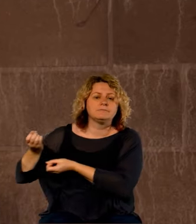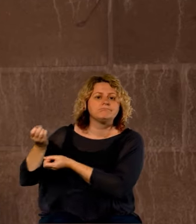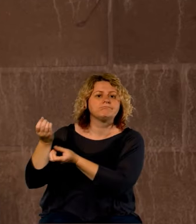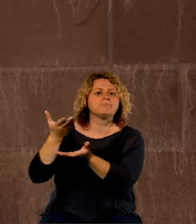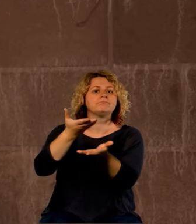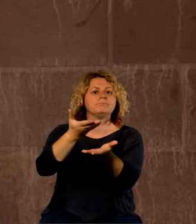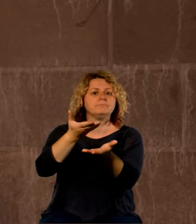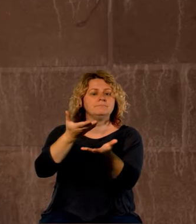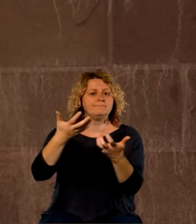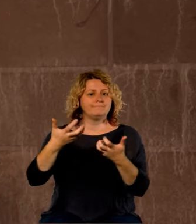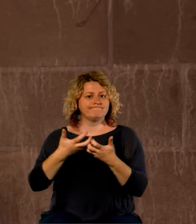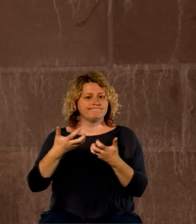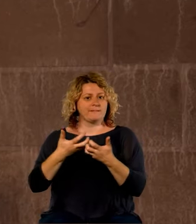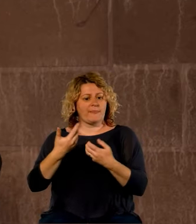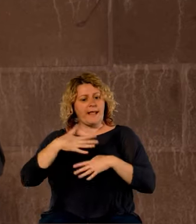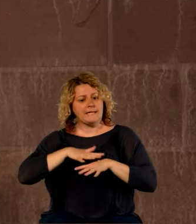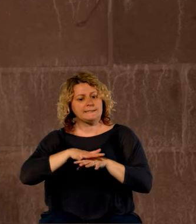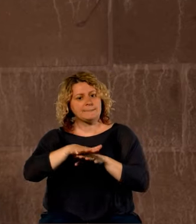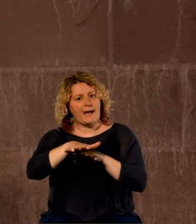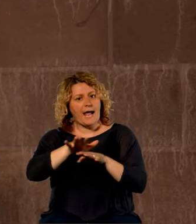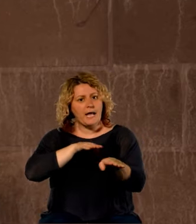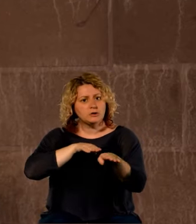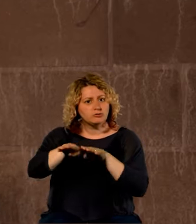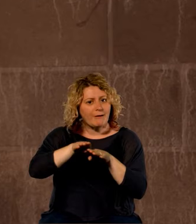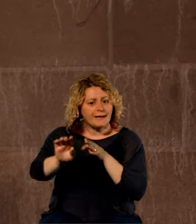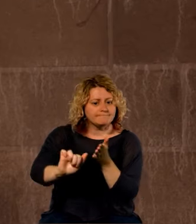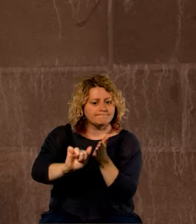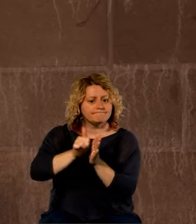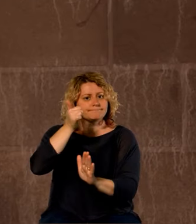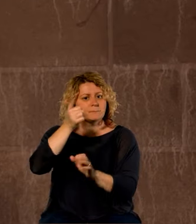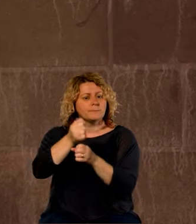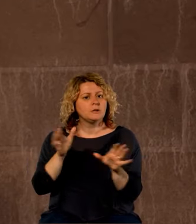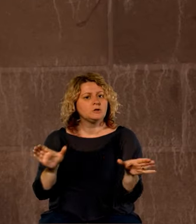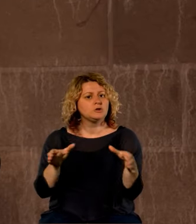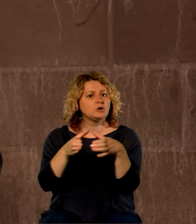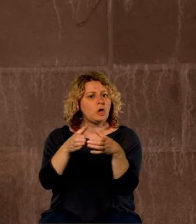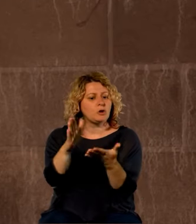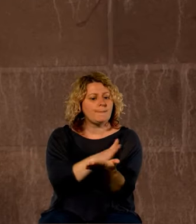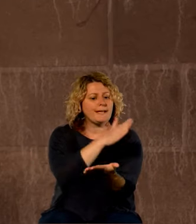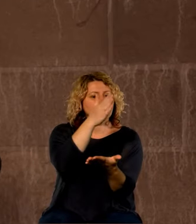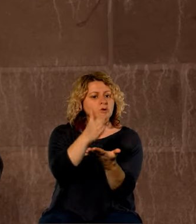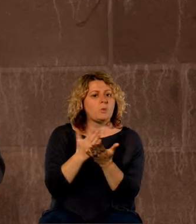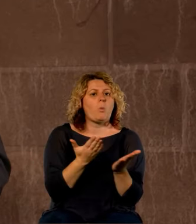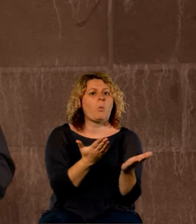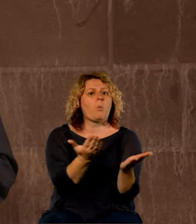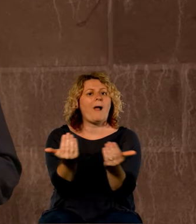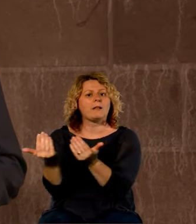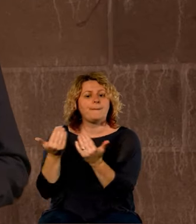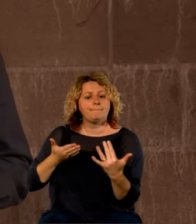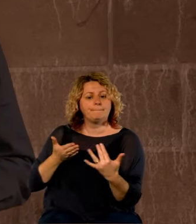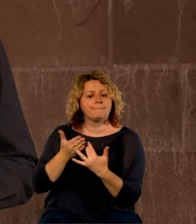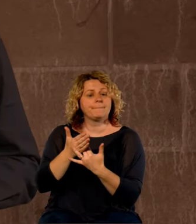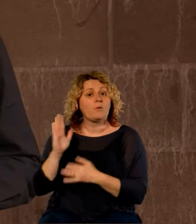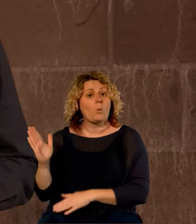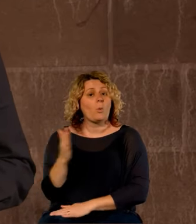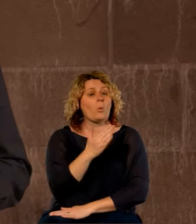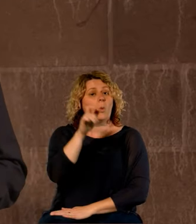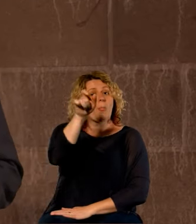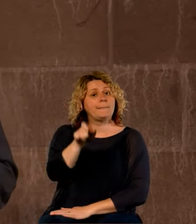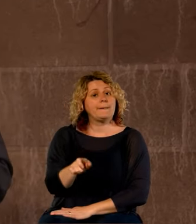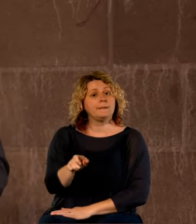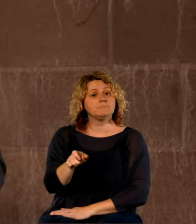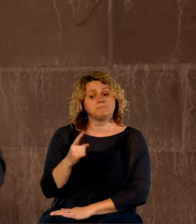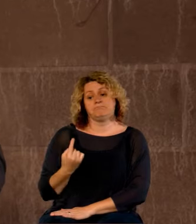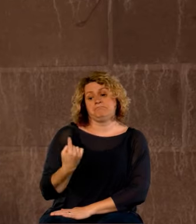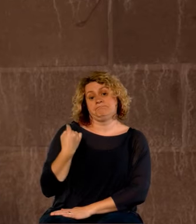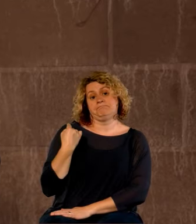through inspiring and equipping the local church to be welcoming and accessible to all. And a few weeks ago, I caught